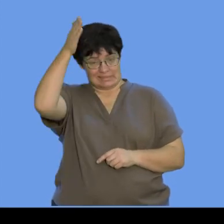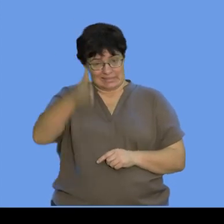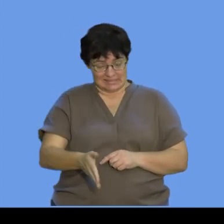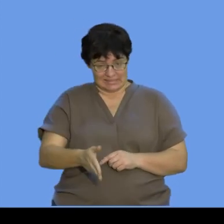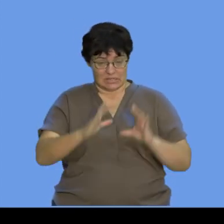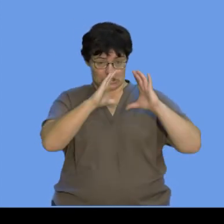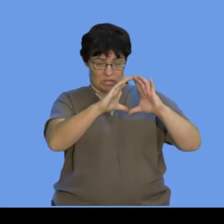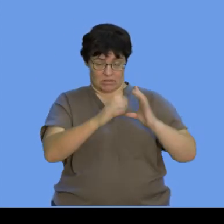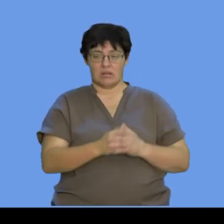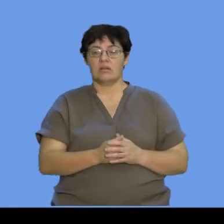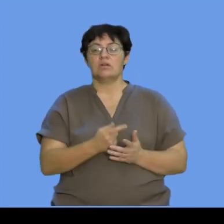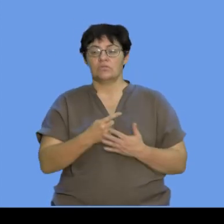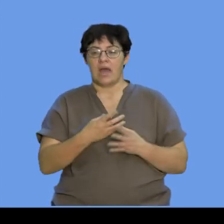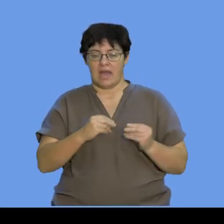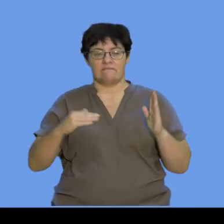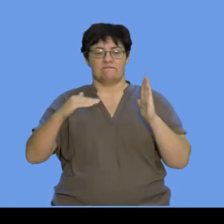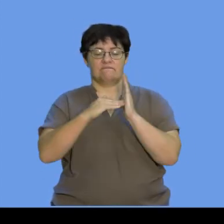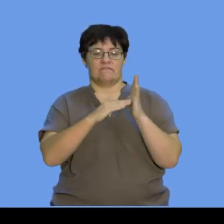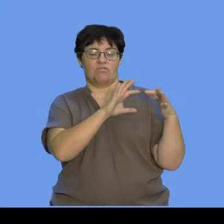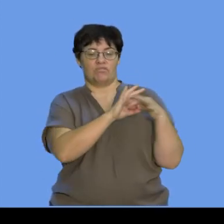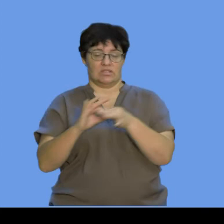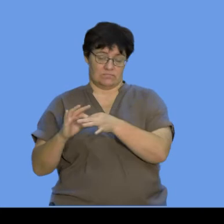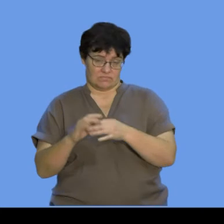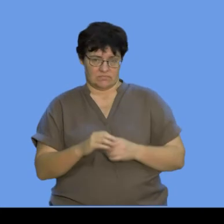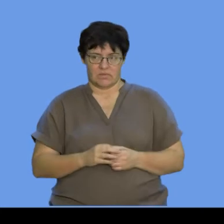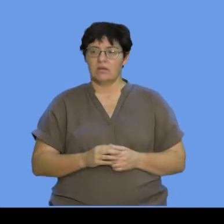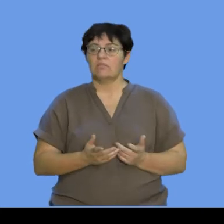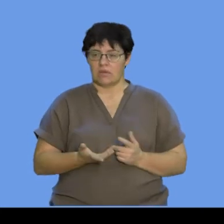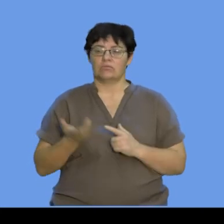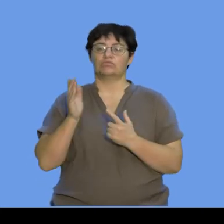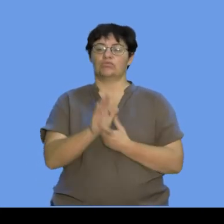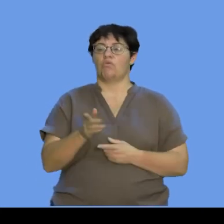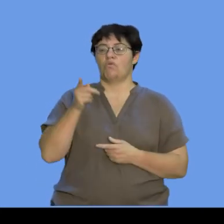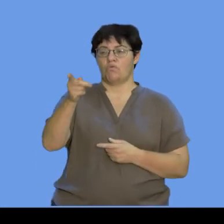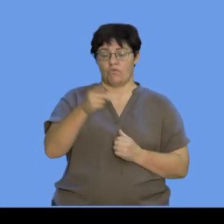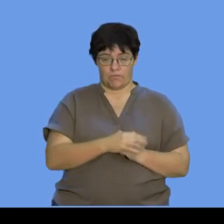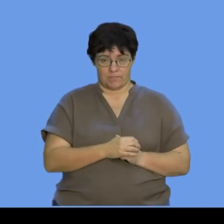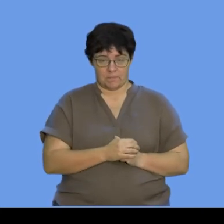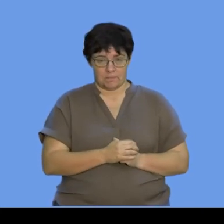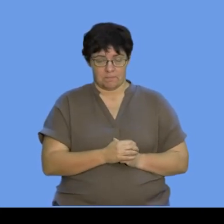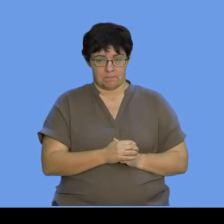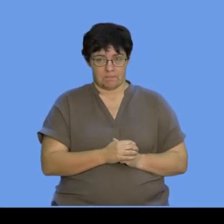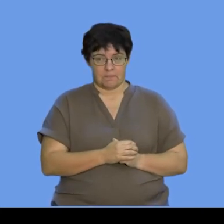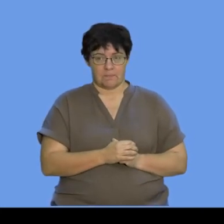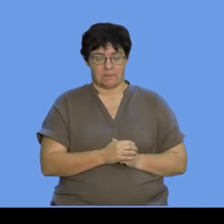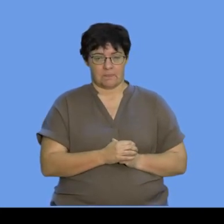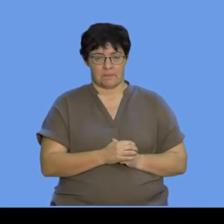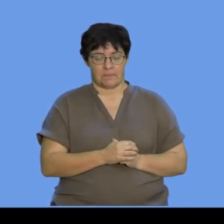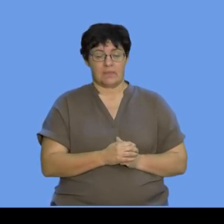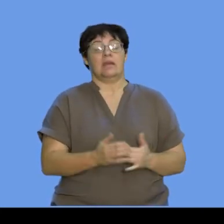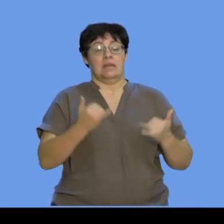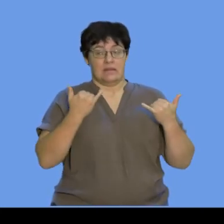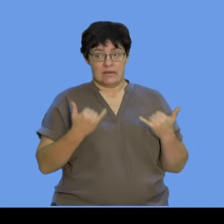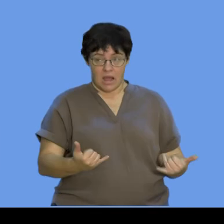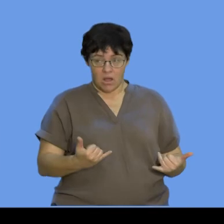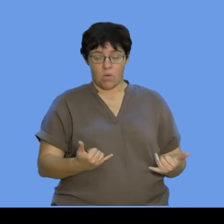such that I have that perpendicular relationship, and they've actually shown us on the diagram. Now we need